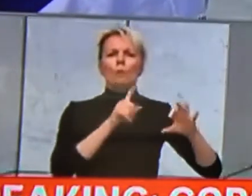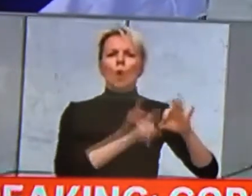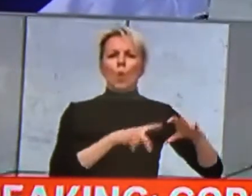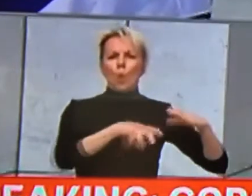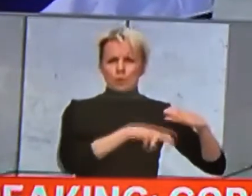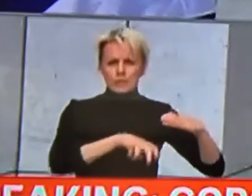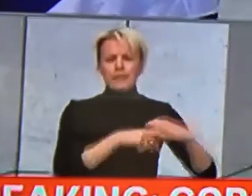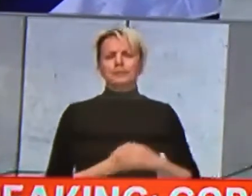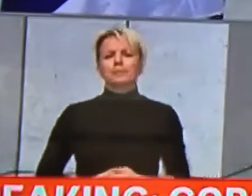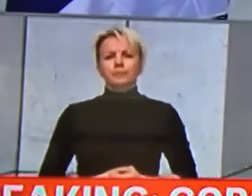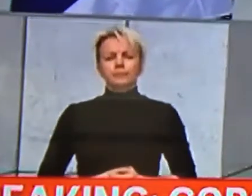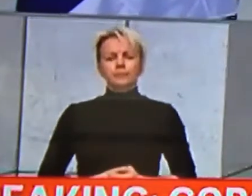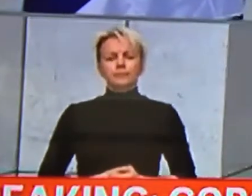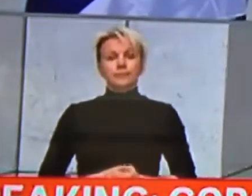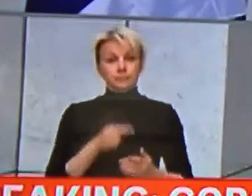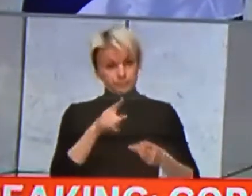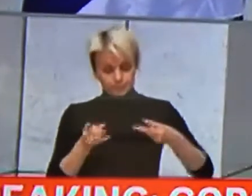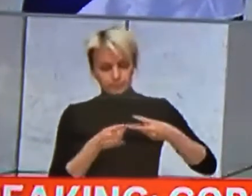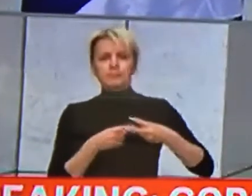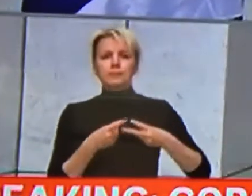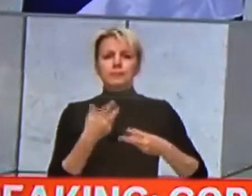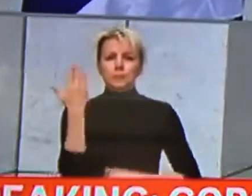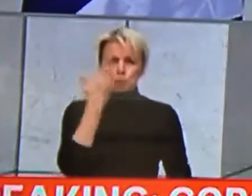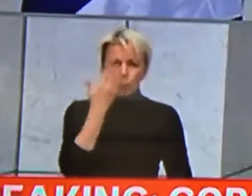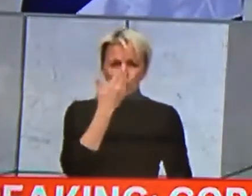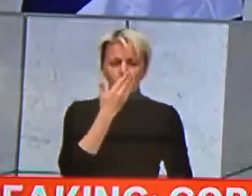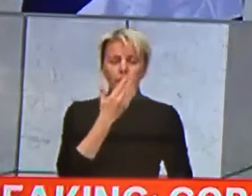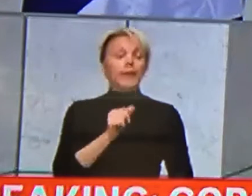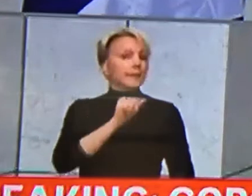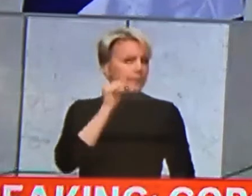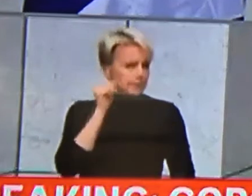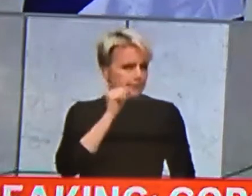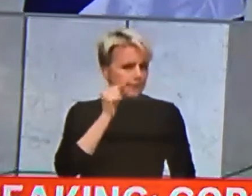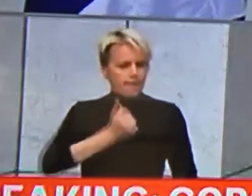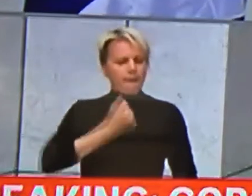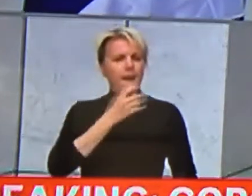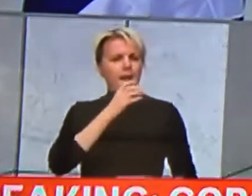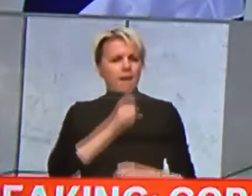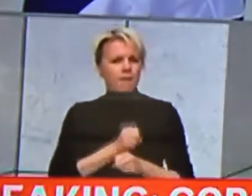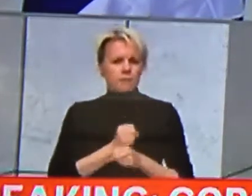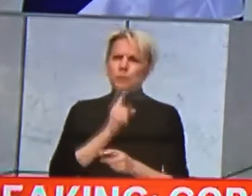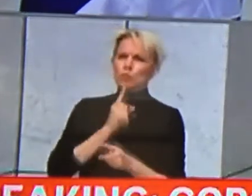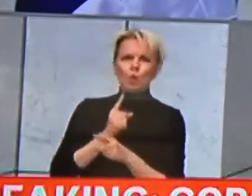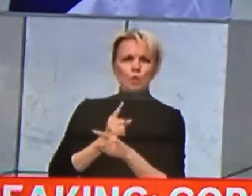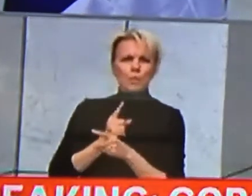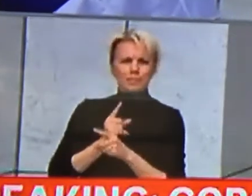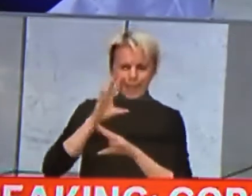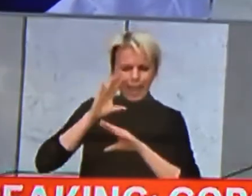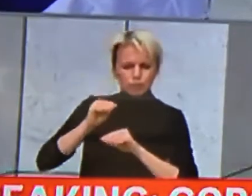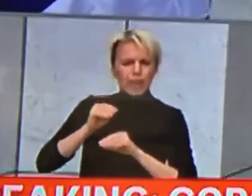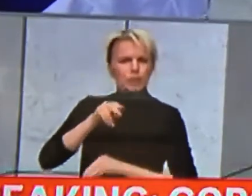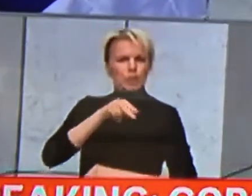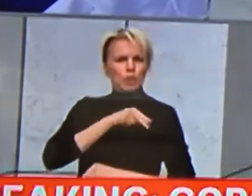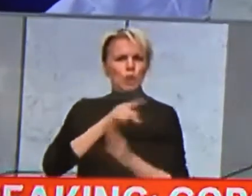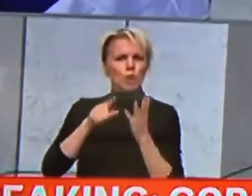you asked me. We met again yesterday with the Australian Education Union, and I'll be issuing a statement on behalf of the National Cabinet